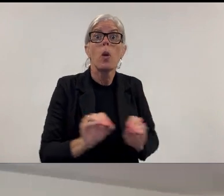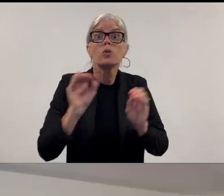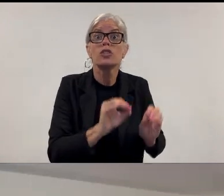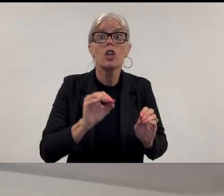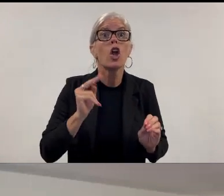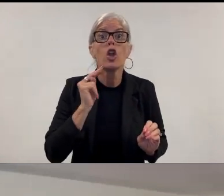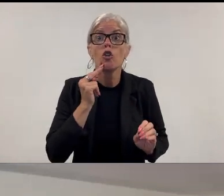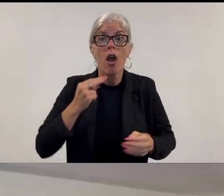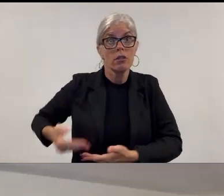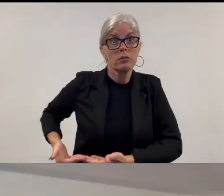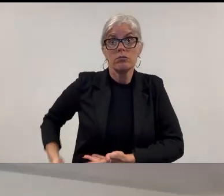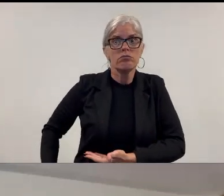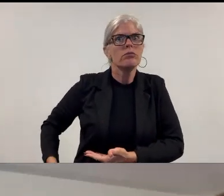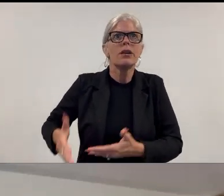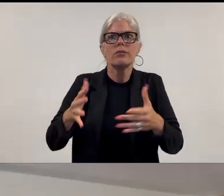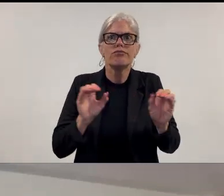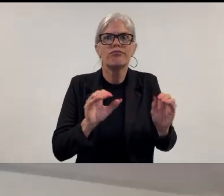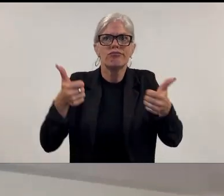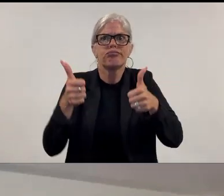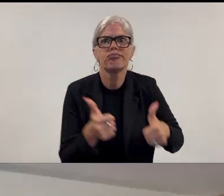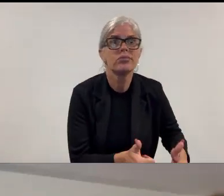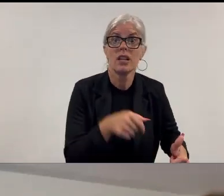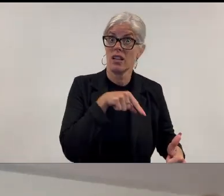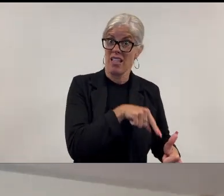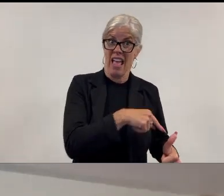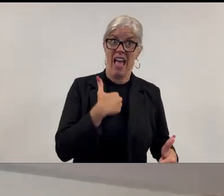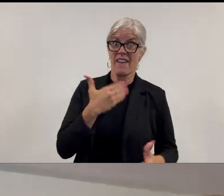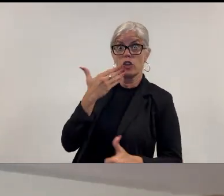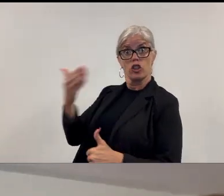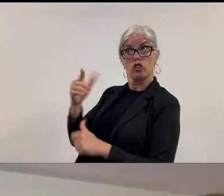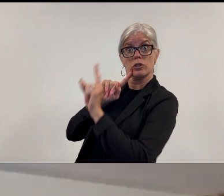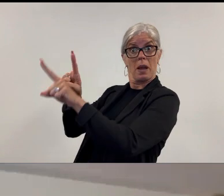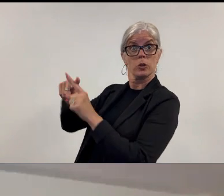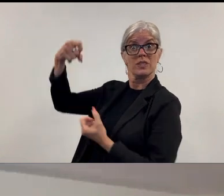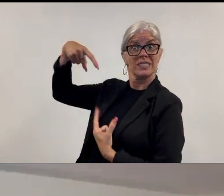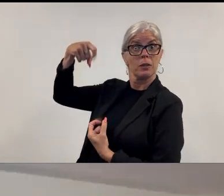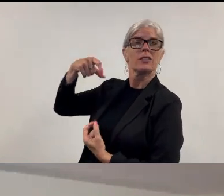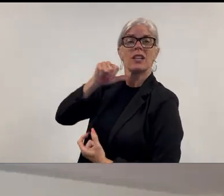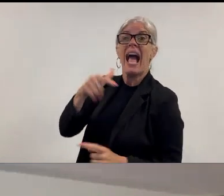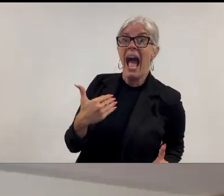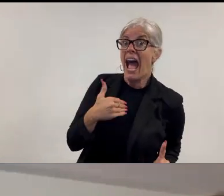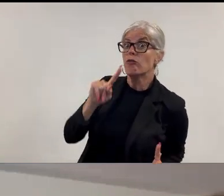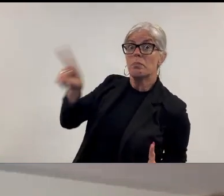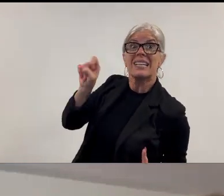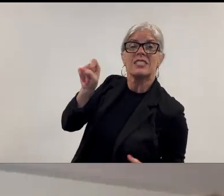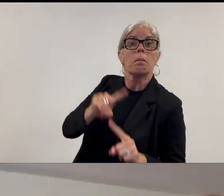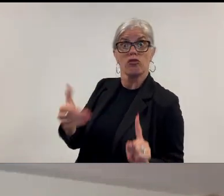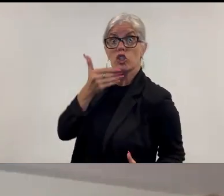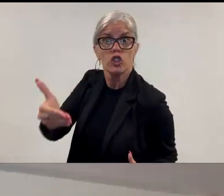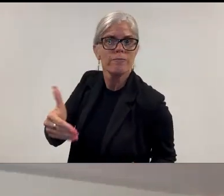that's improving function. We have data from children with acute flaccid myelitis, which is the